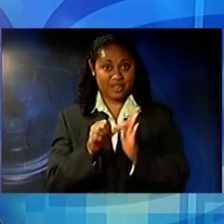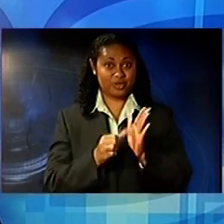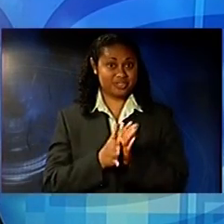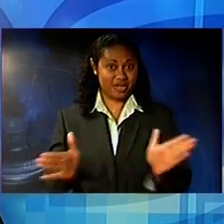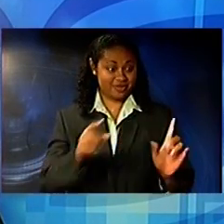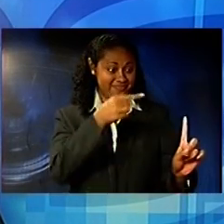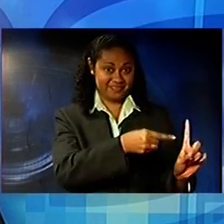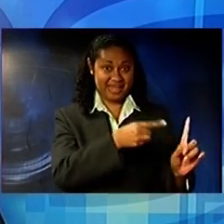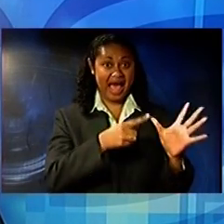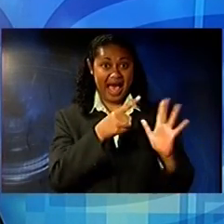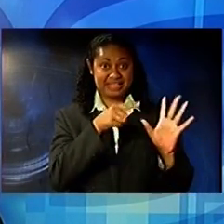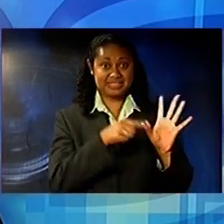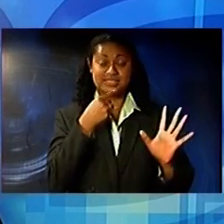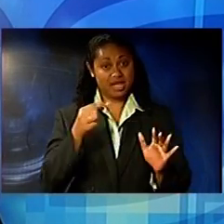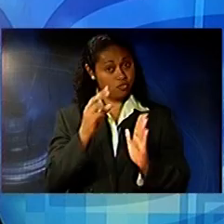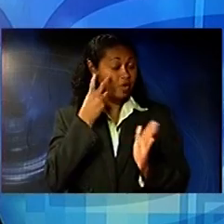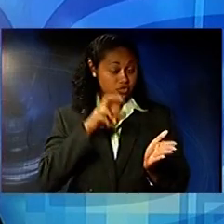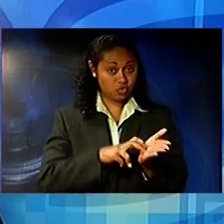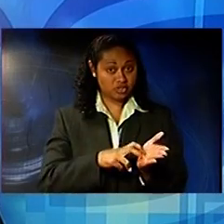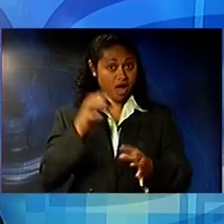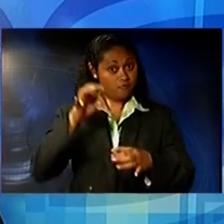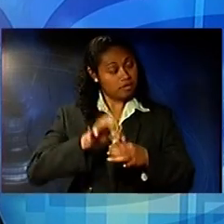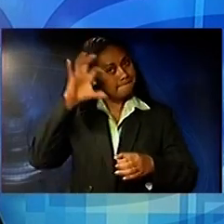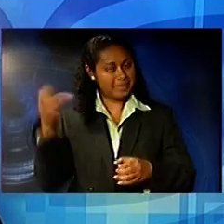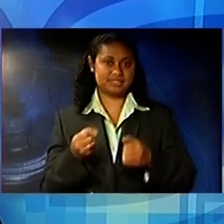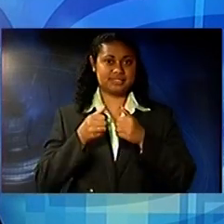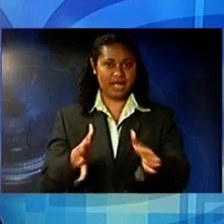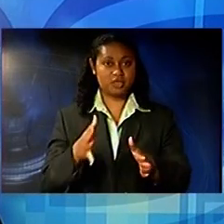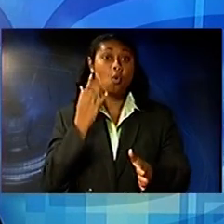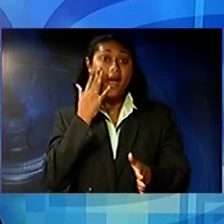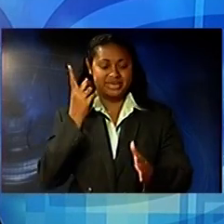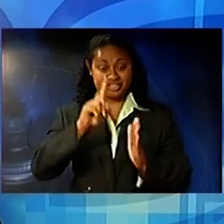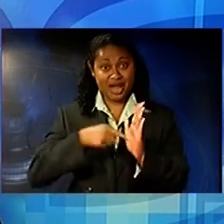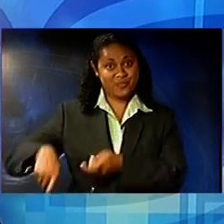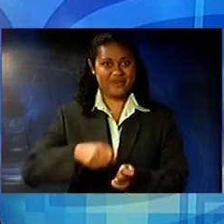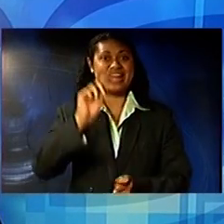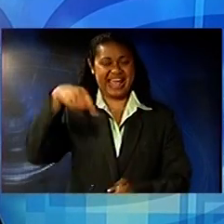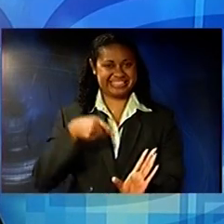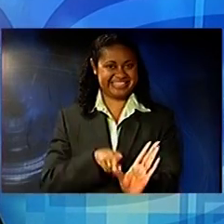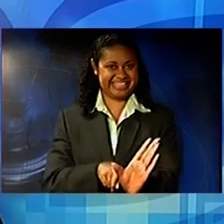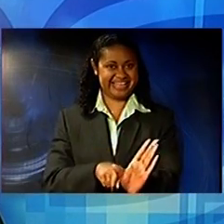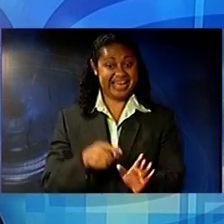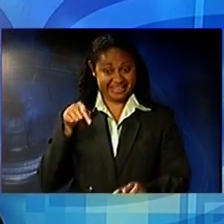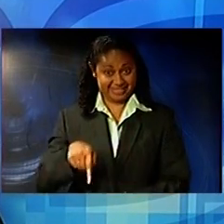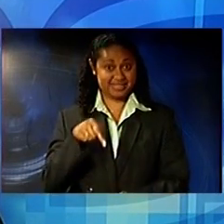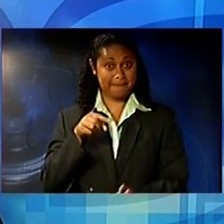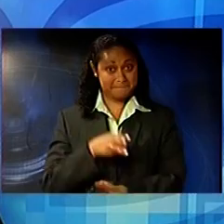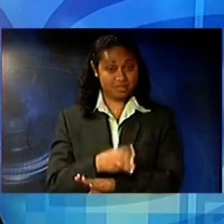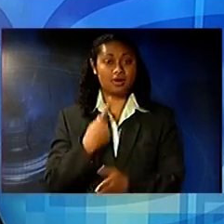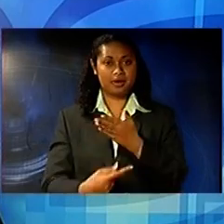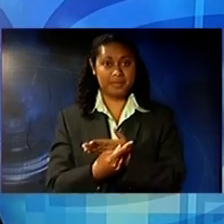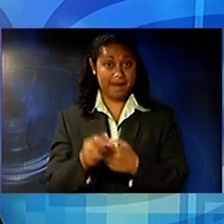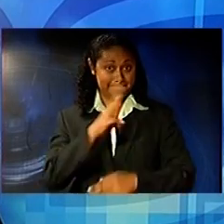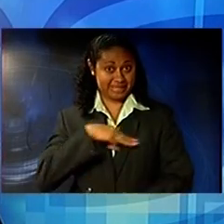Sayed Kayum says that the registration of voters should begin as early as January next year. Earlier this month, the Minister announced